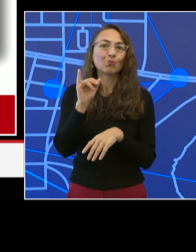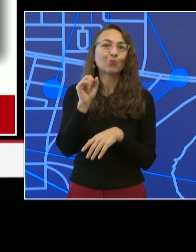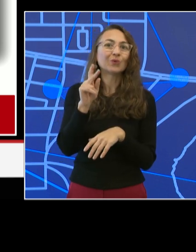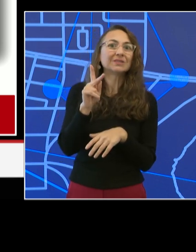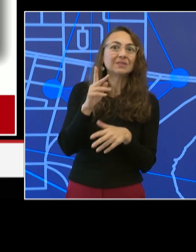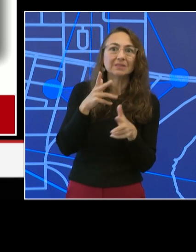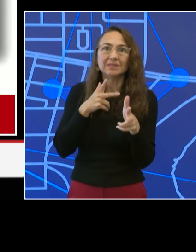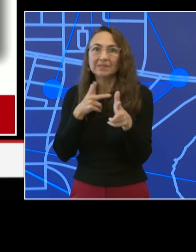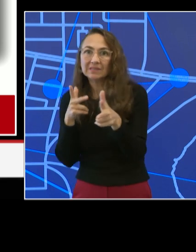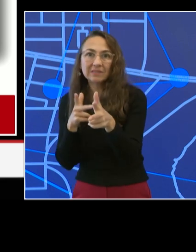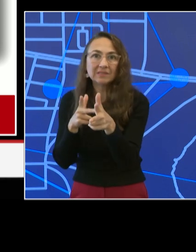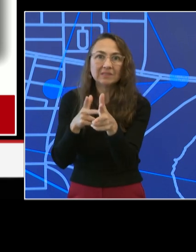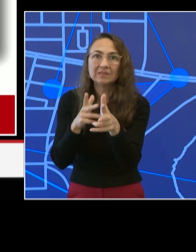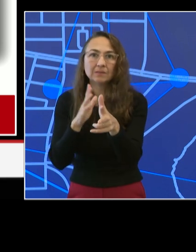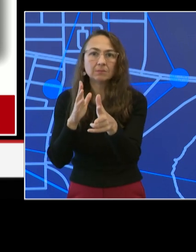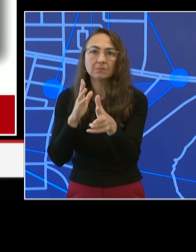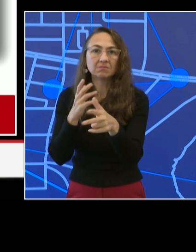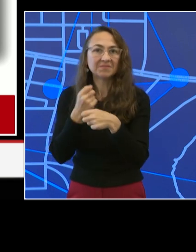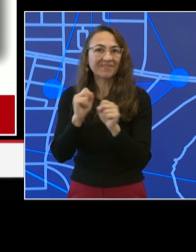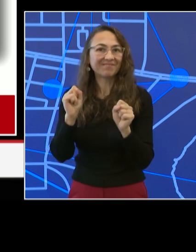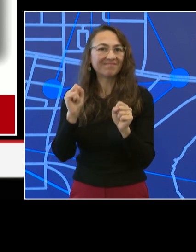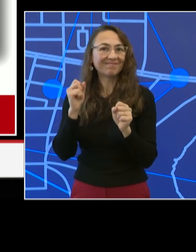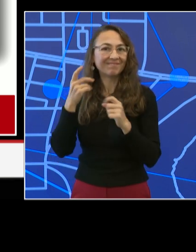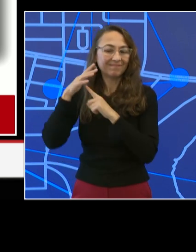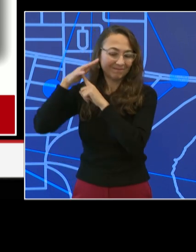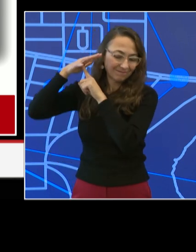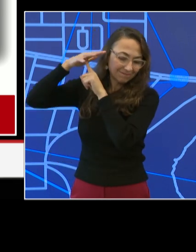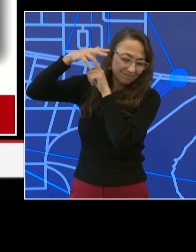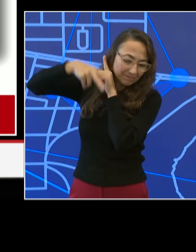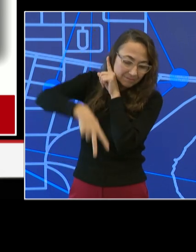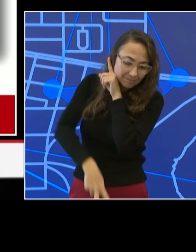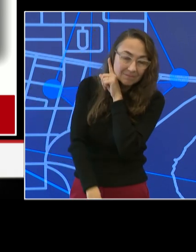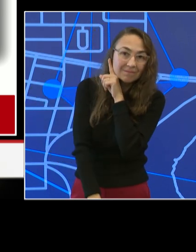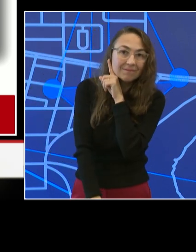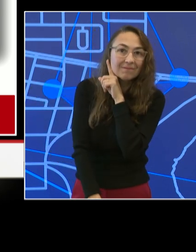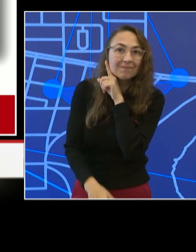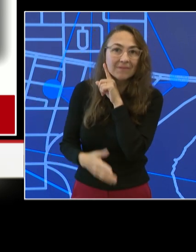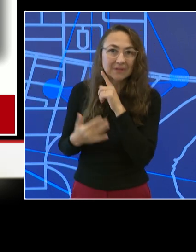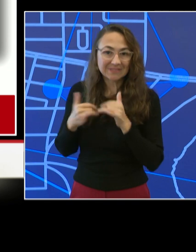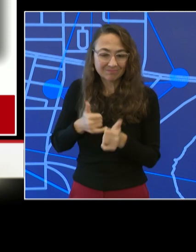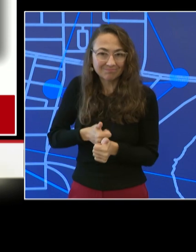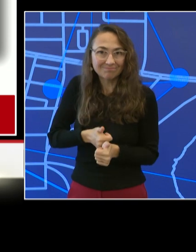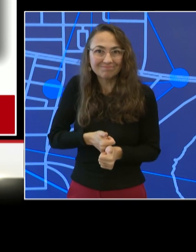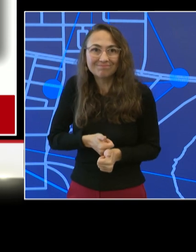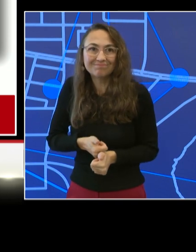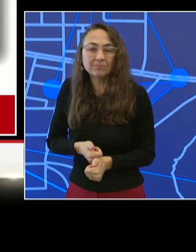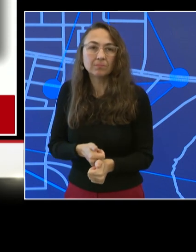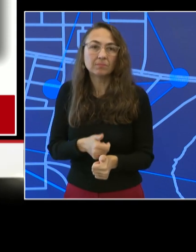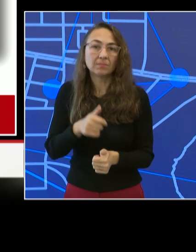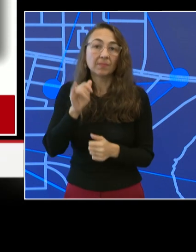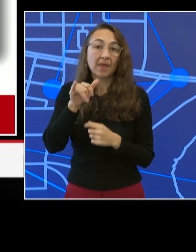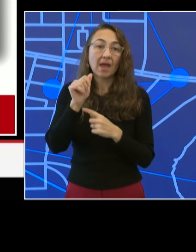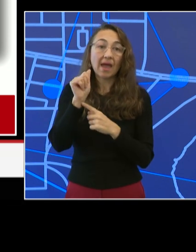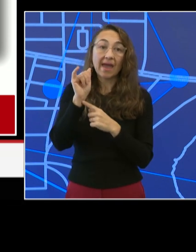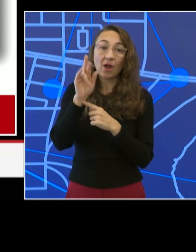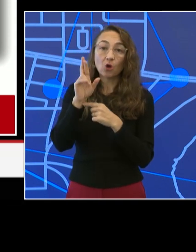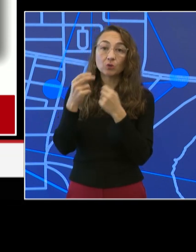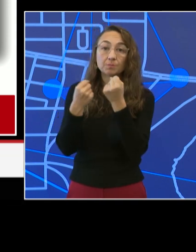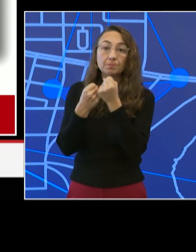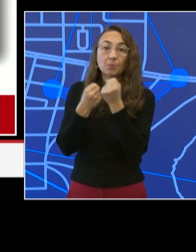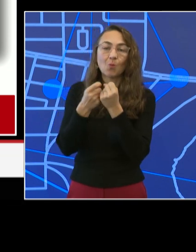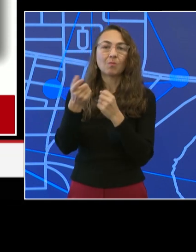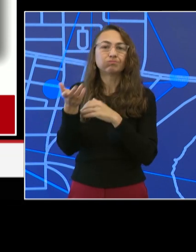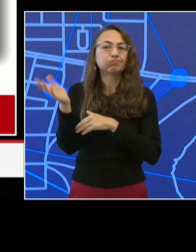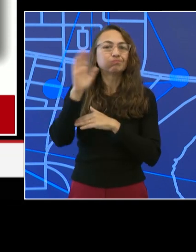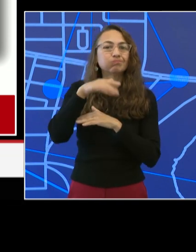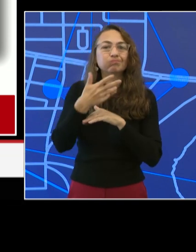risk to our city were taken into custody. That's the work of our Air Support Unit day in and day out. Oftentimes, I don't think they